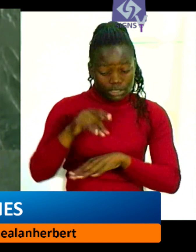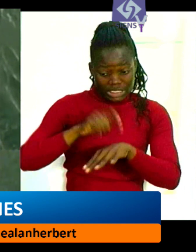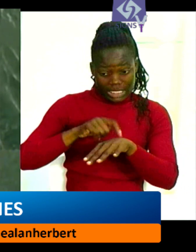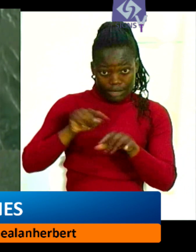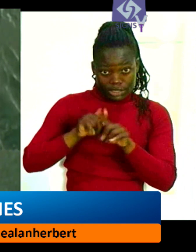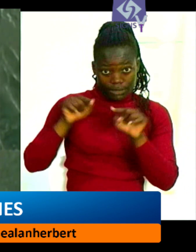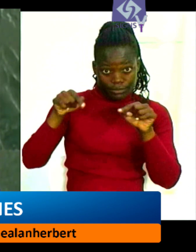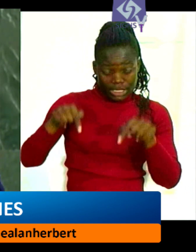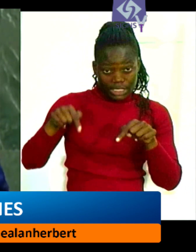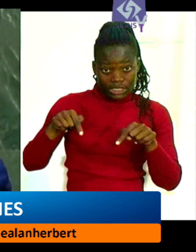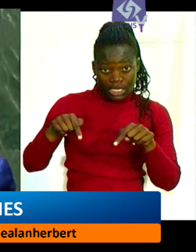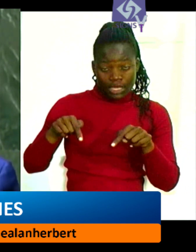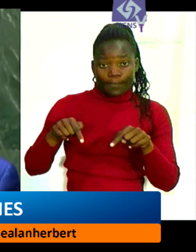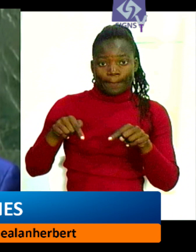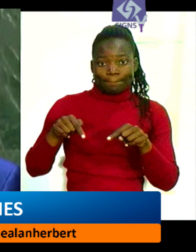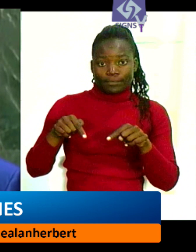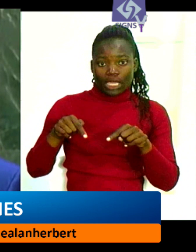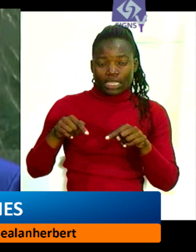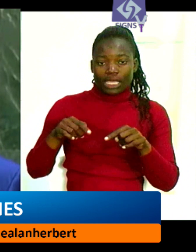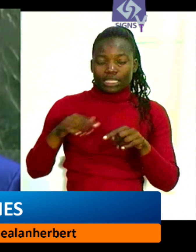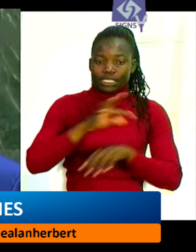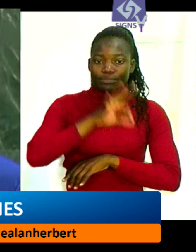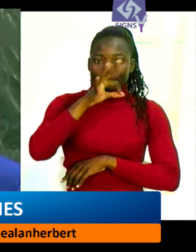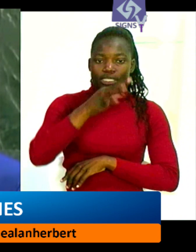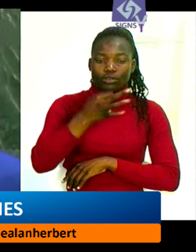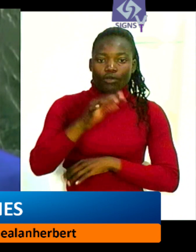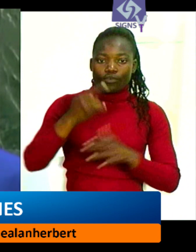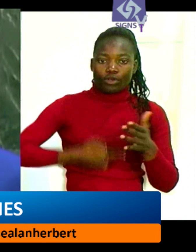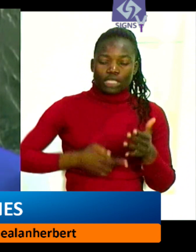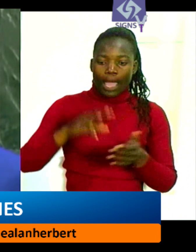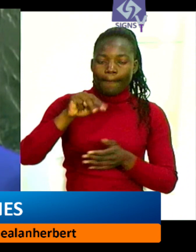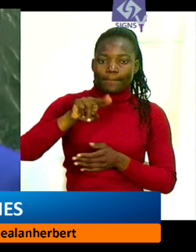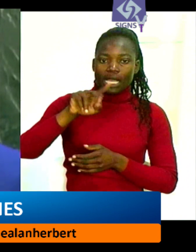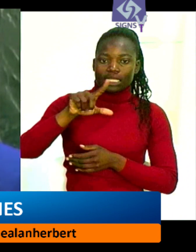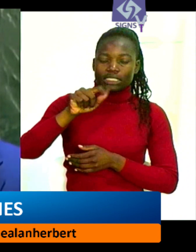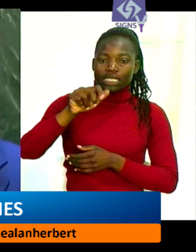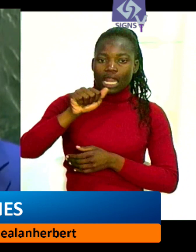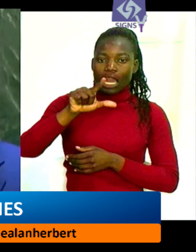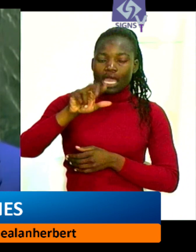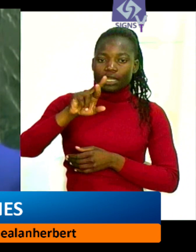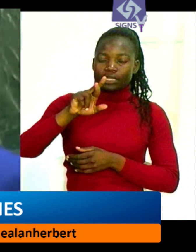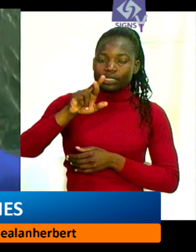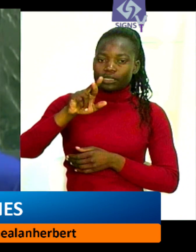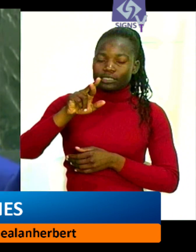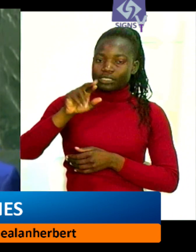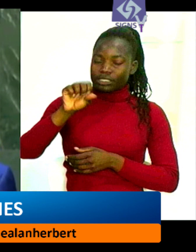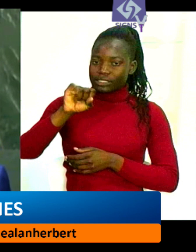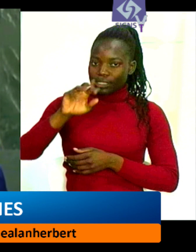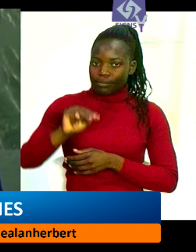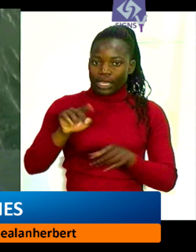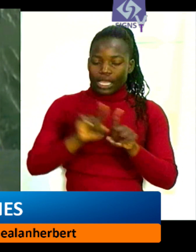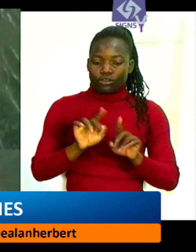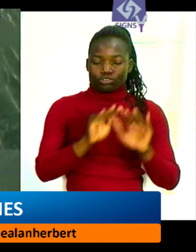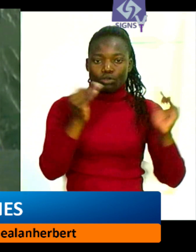direction. It is moments like this that the affirmative spirit of multilateralism,